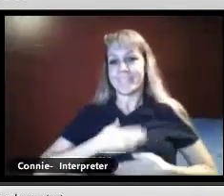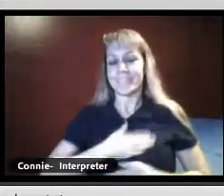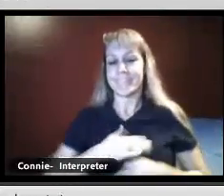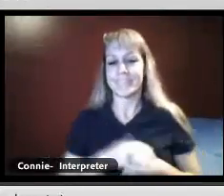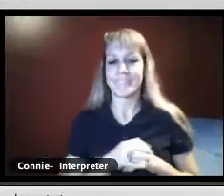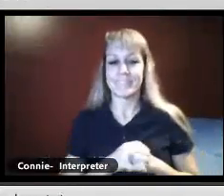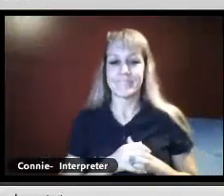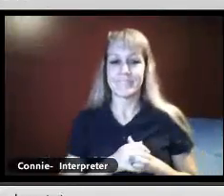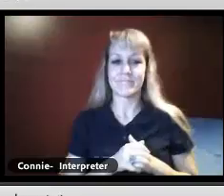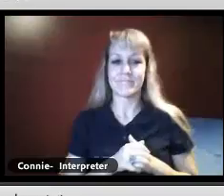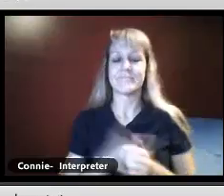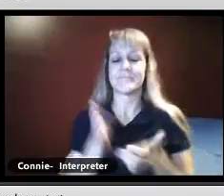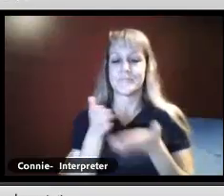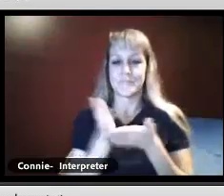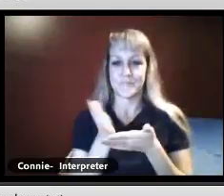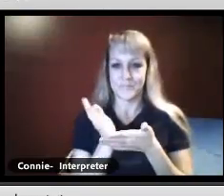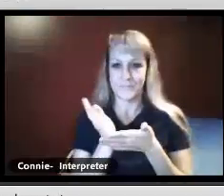All right.